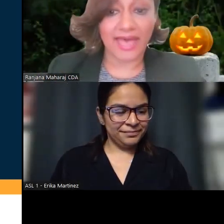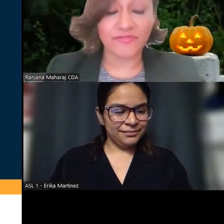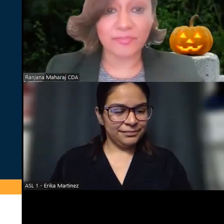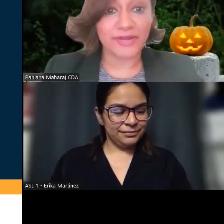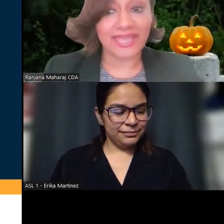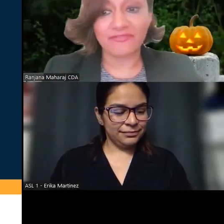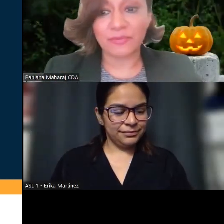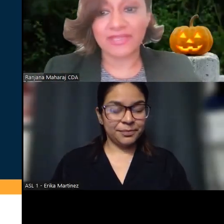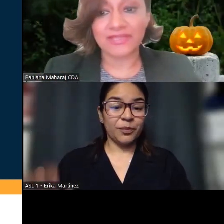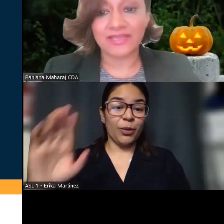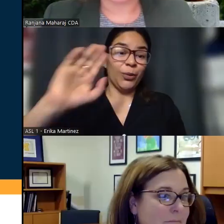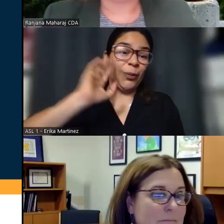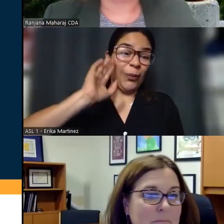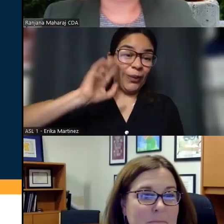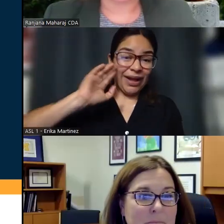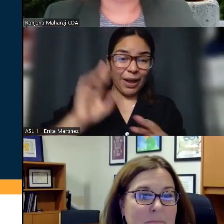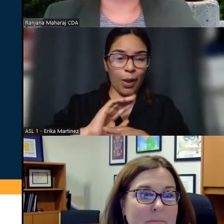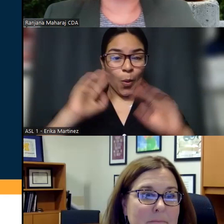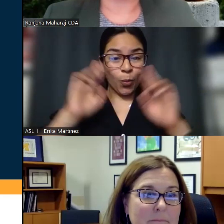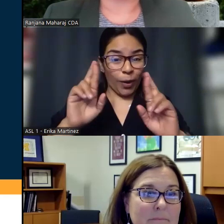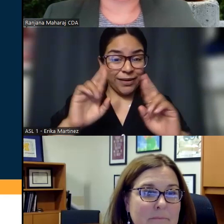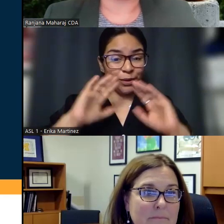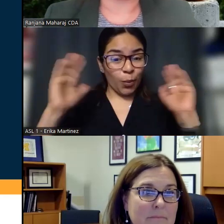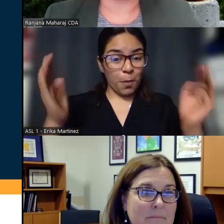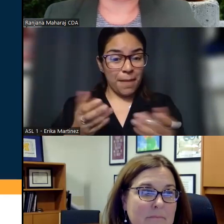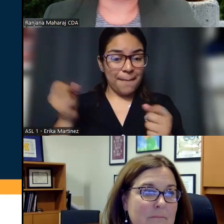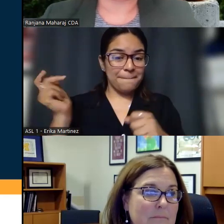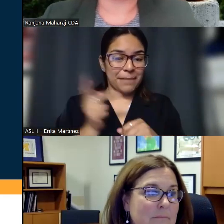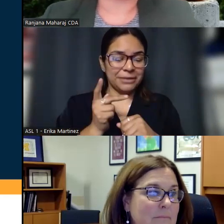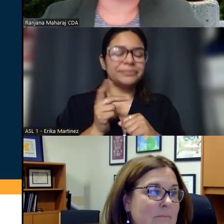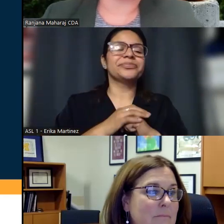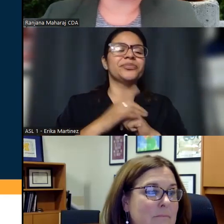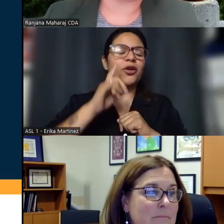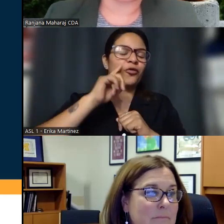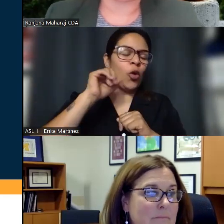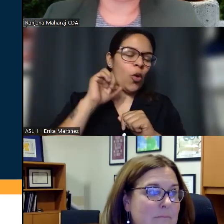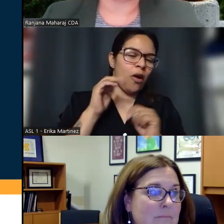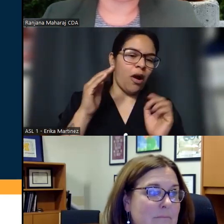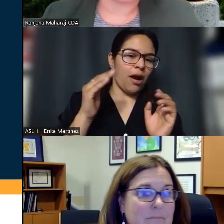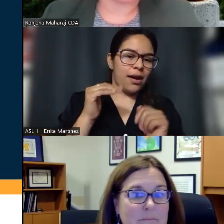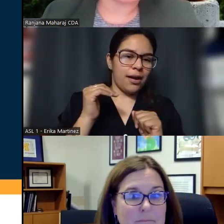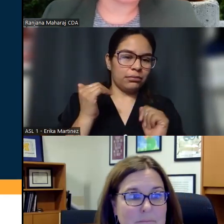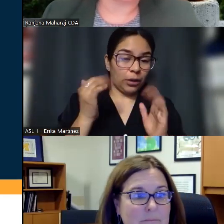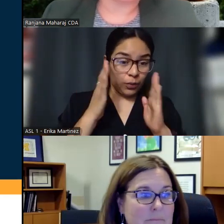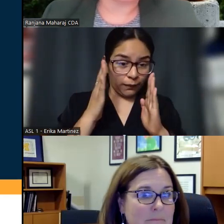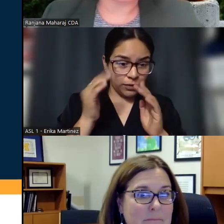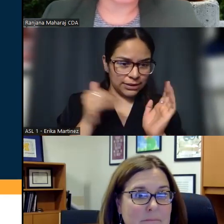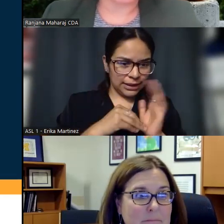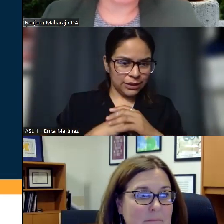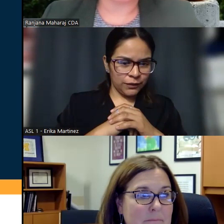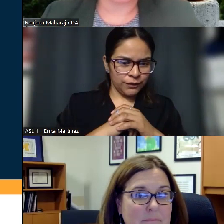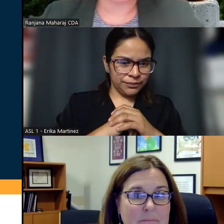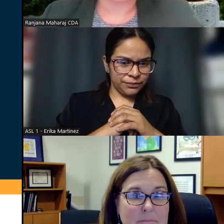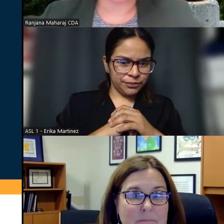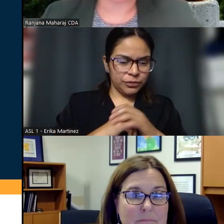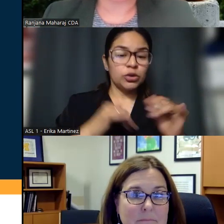Welcome back from break, everyone. Let's go ahead and resume our council meeting with renewed energy and focus. At this